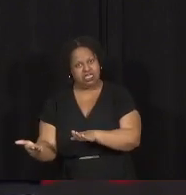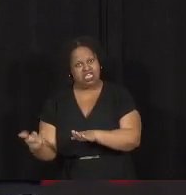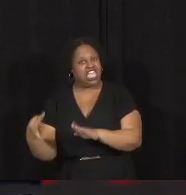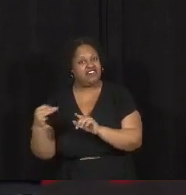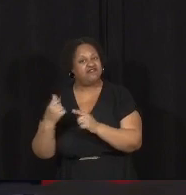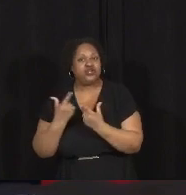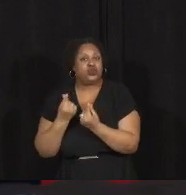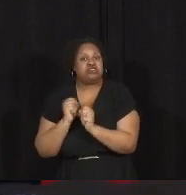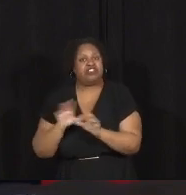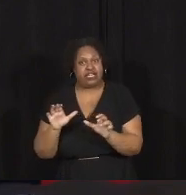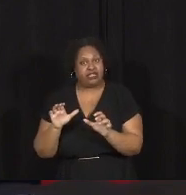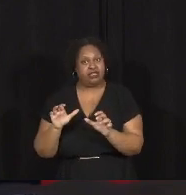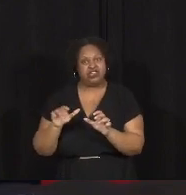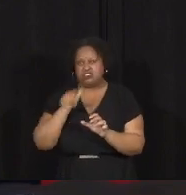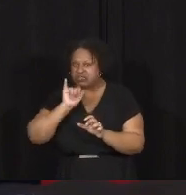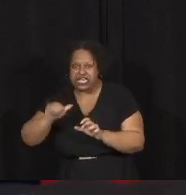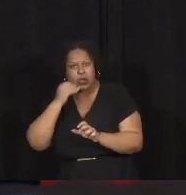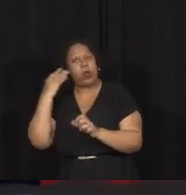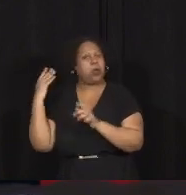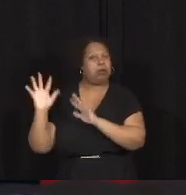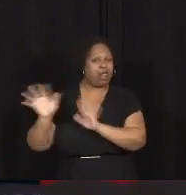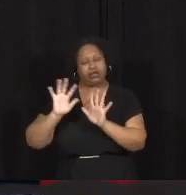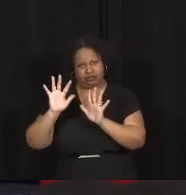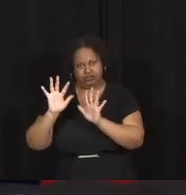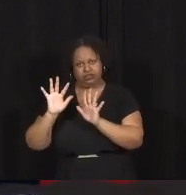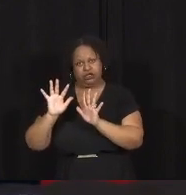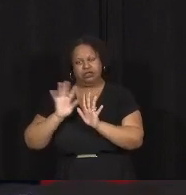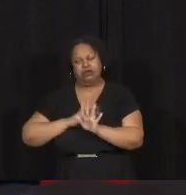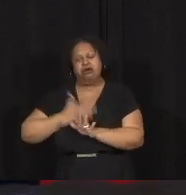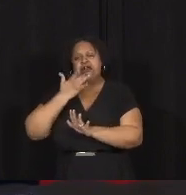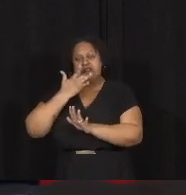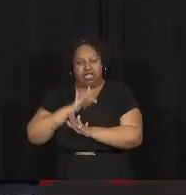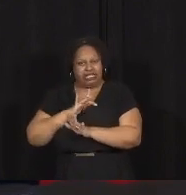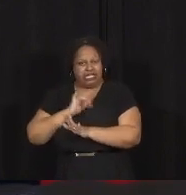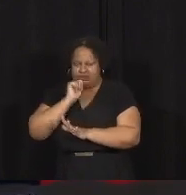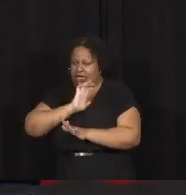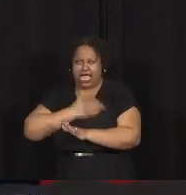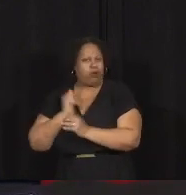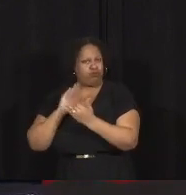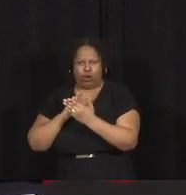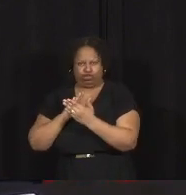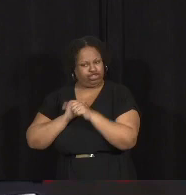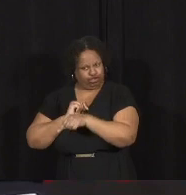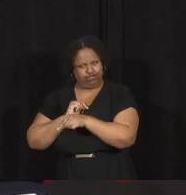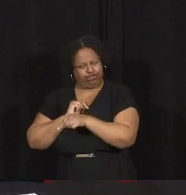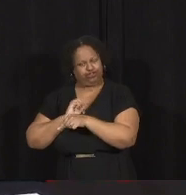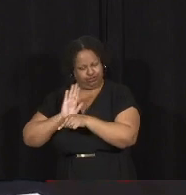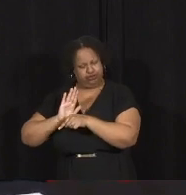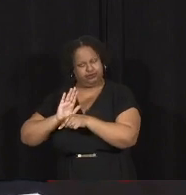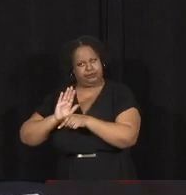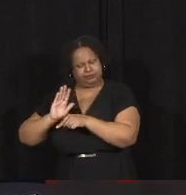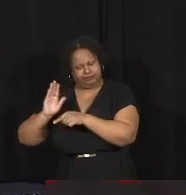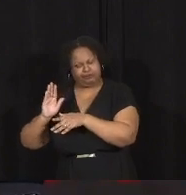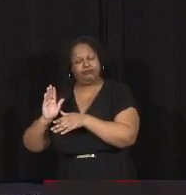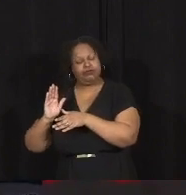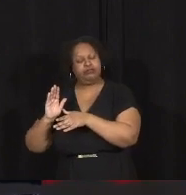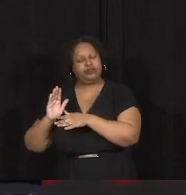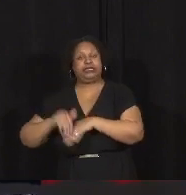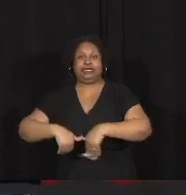Thankfully, that is not the position that we are in, because of the very